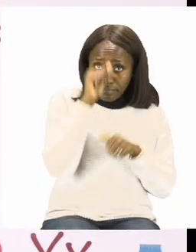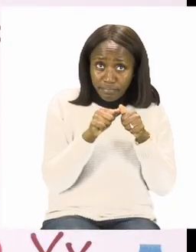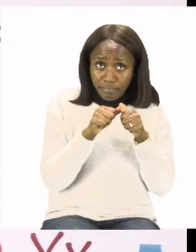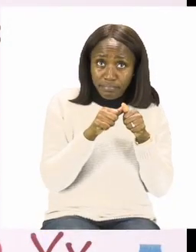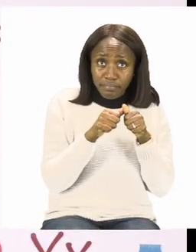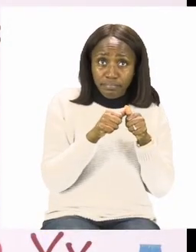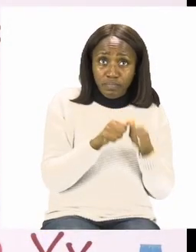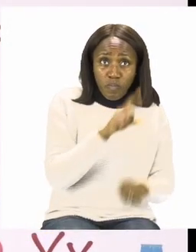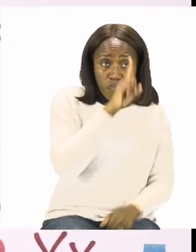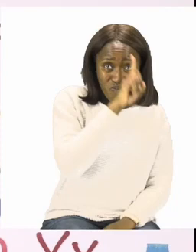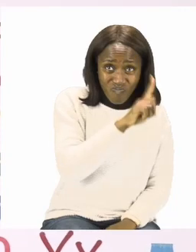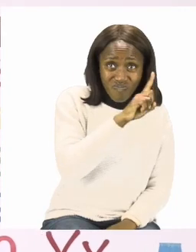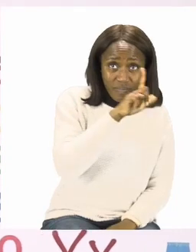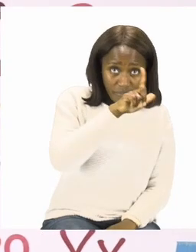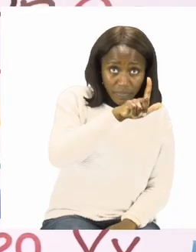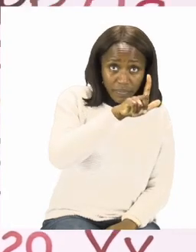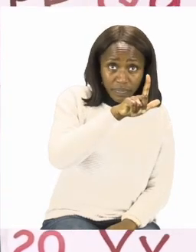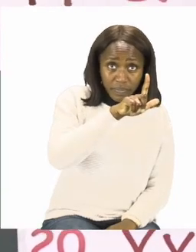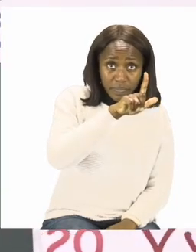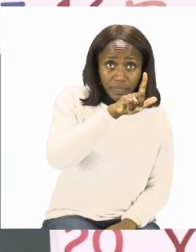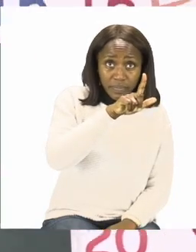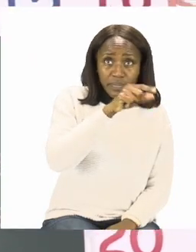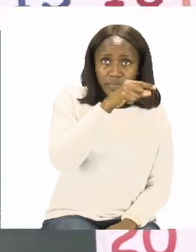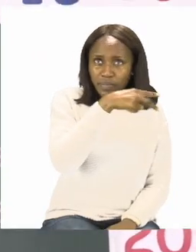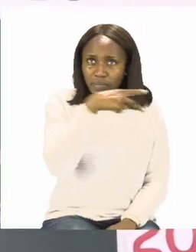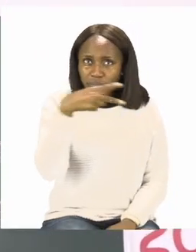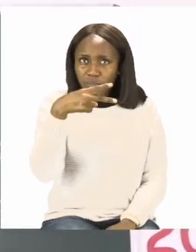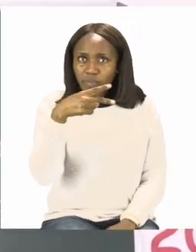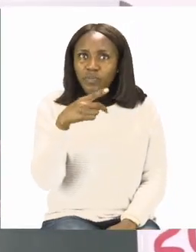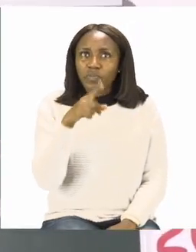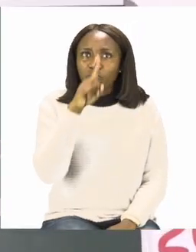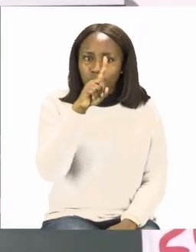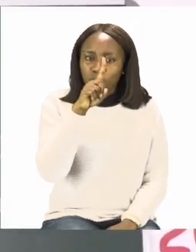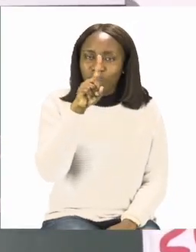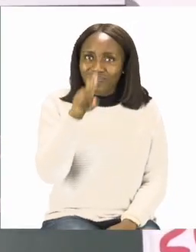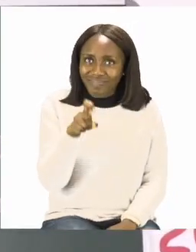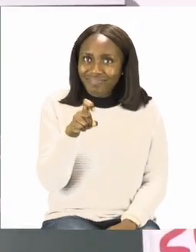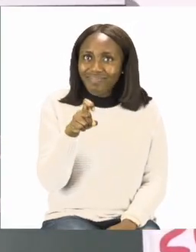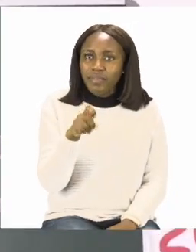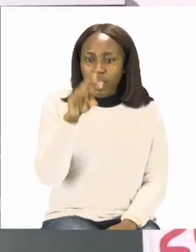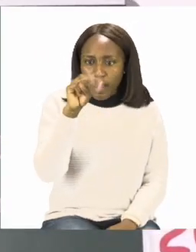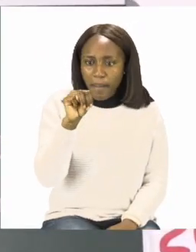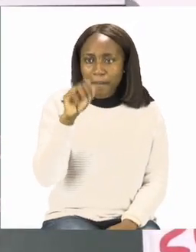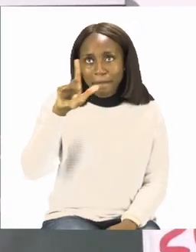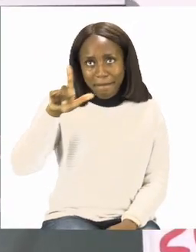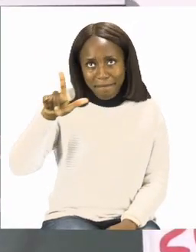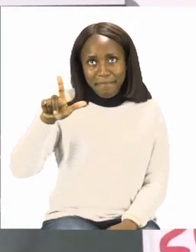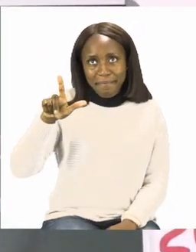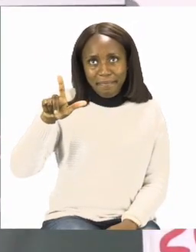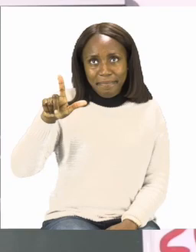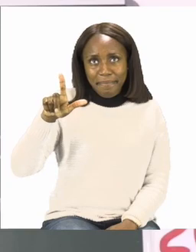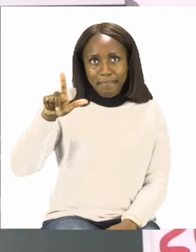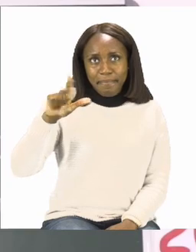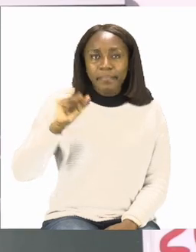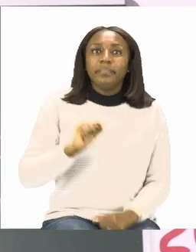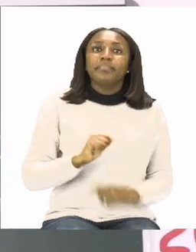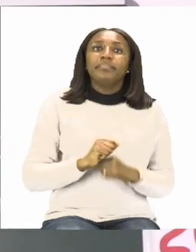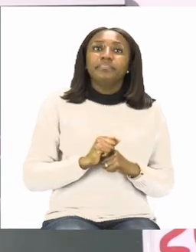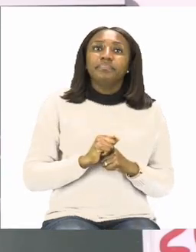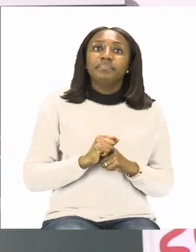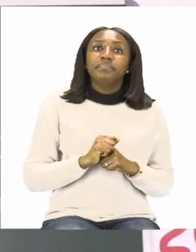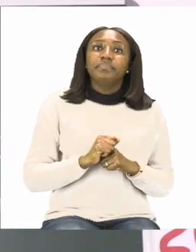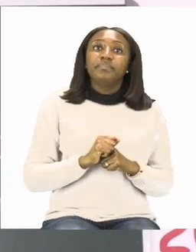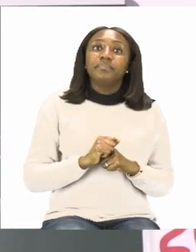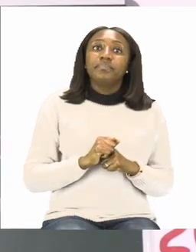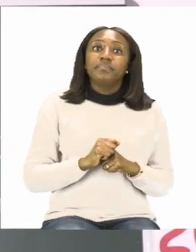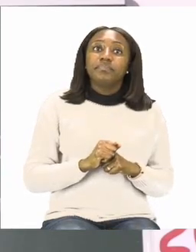is that 1 liter is equal to 1,000 milliliters. So if